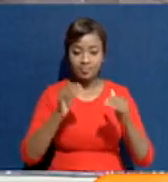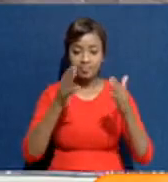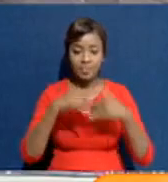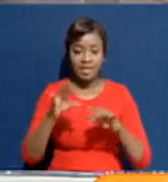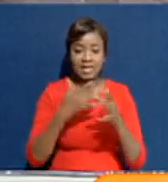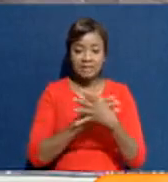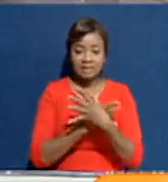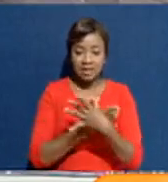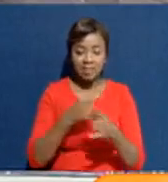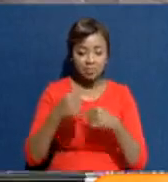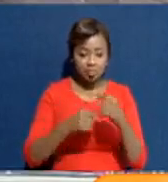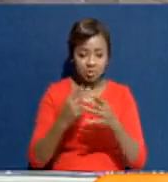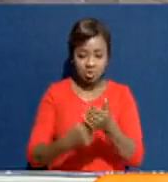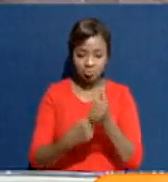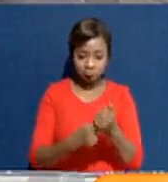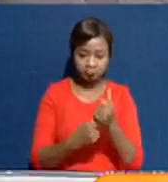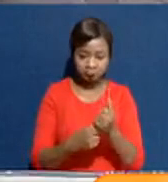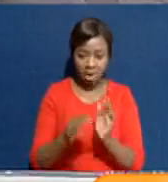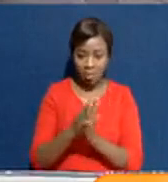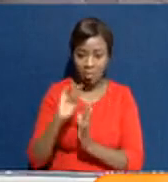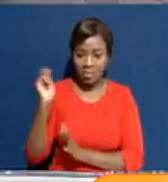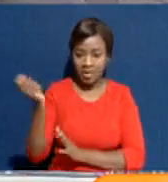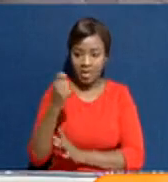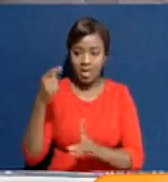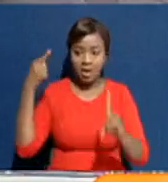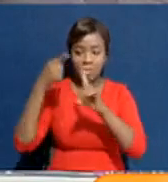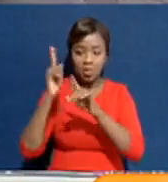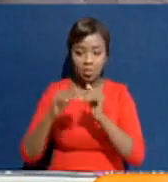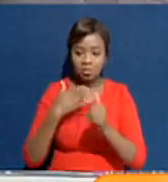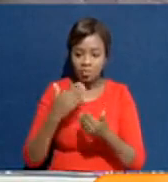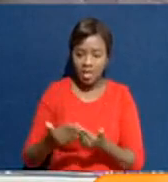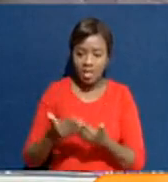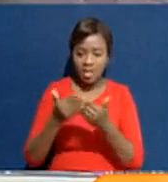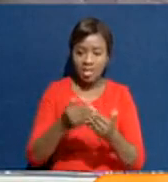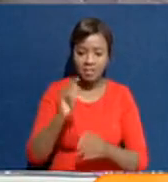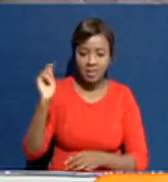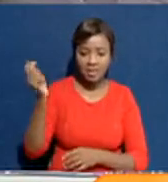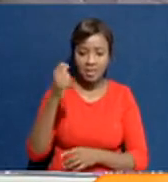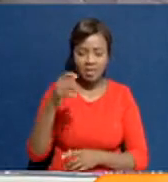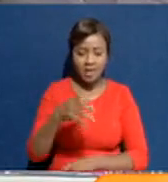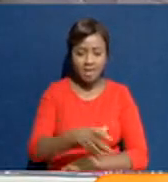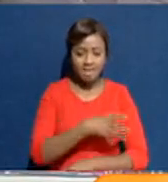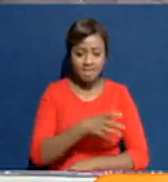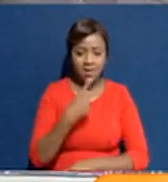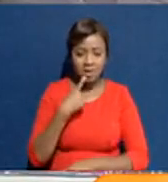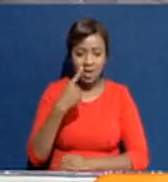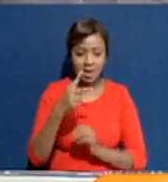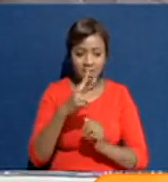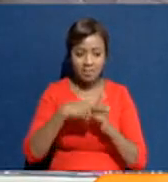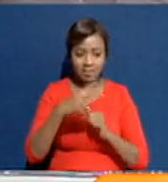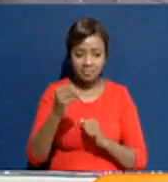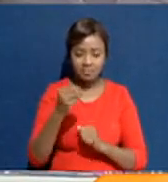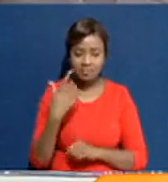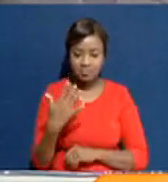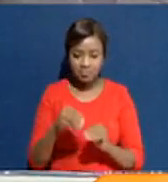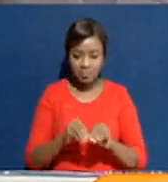Germany will continue to partner with Kenya in the journey to Kenya's power 100% green. Europe's biggest